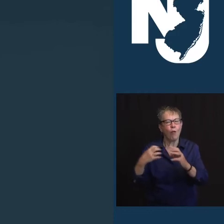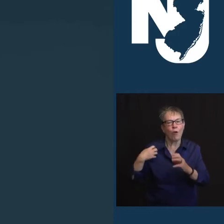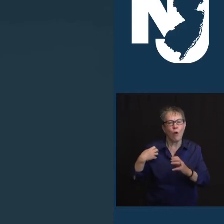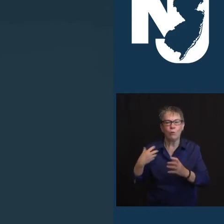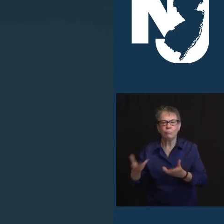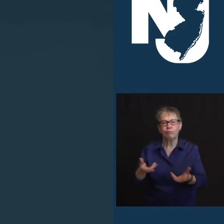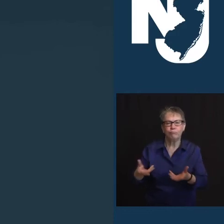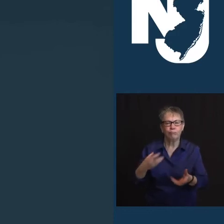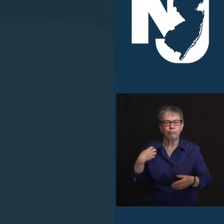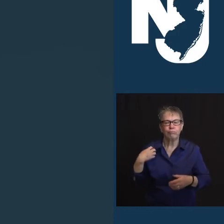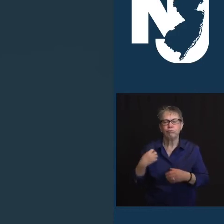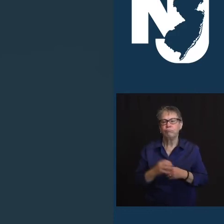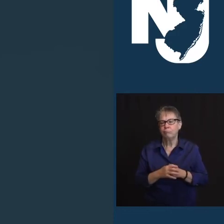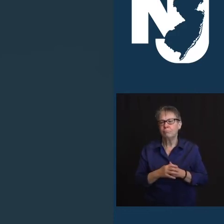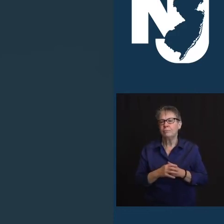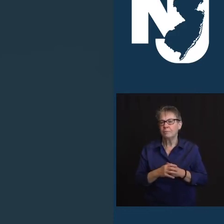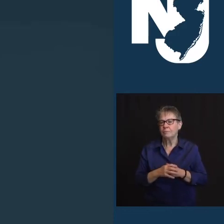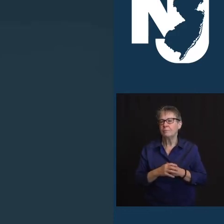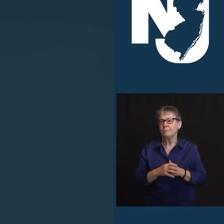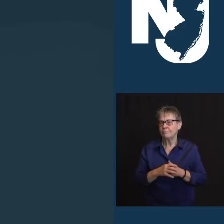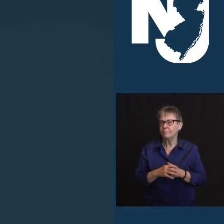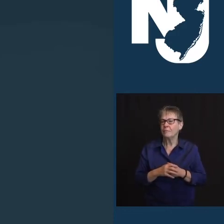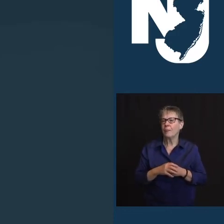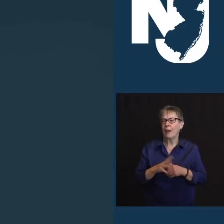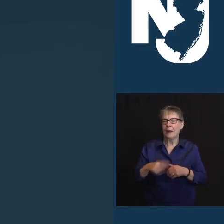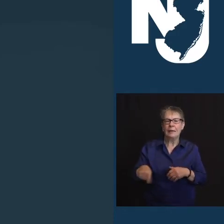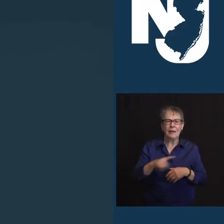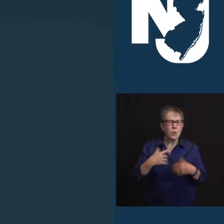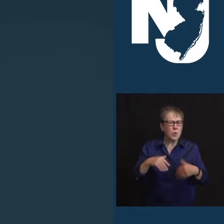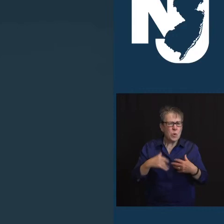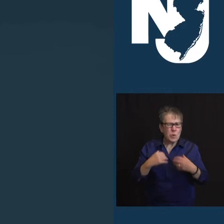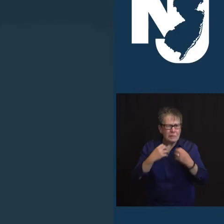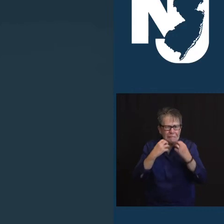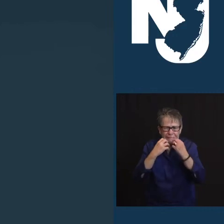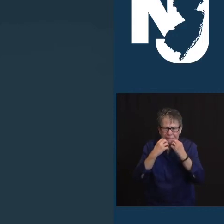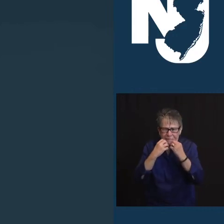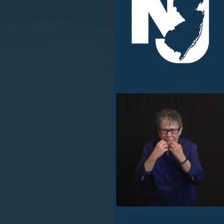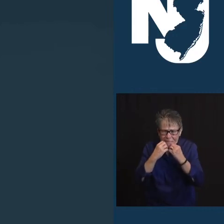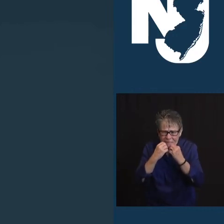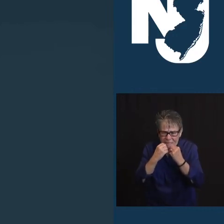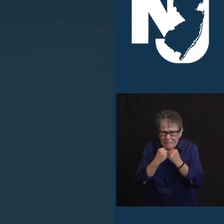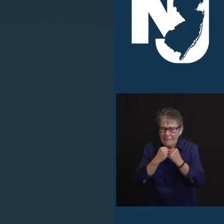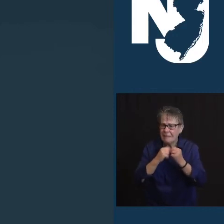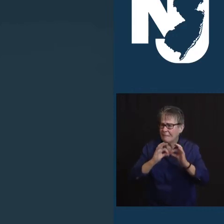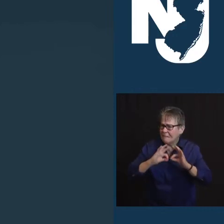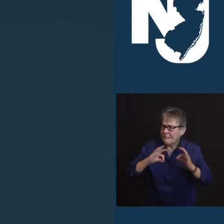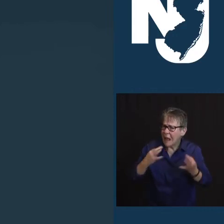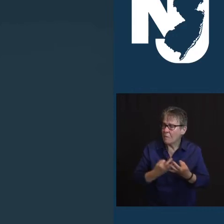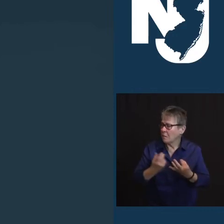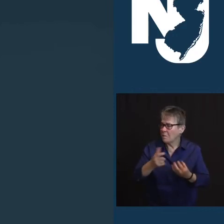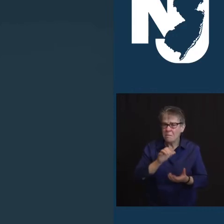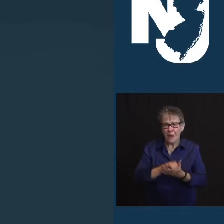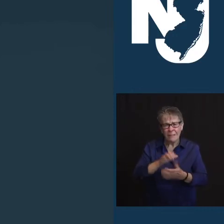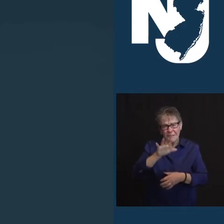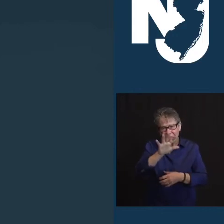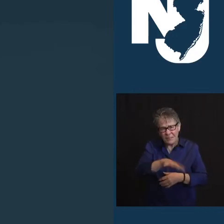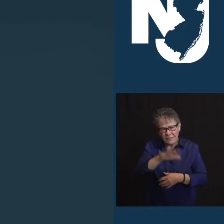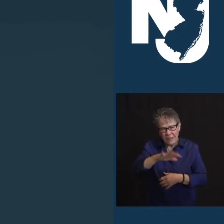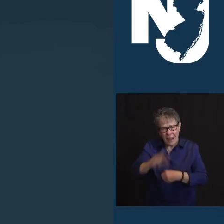most dedicated to his family, to his wife of 55 years, Louise, and his 4 daughters, Lisa,